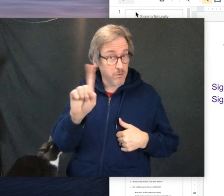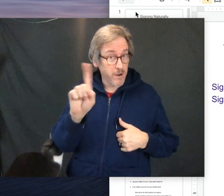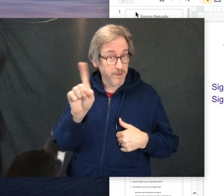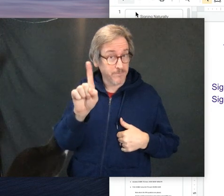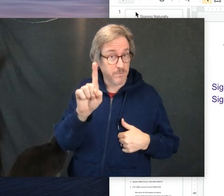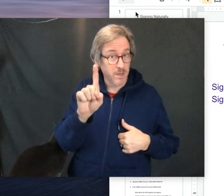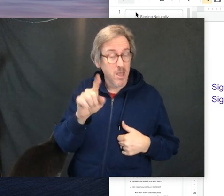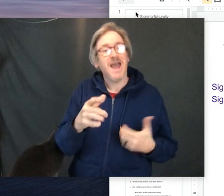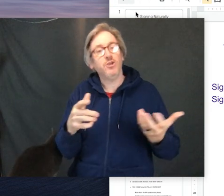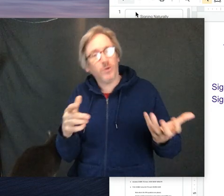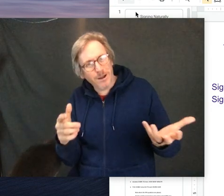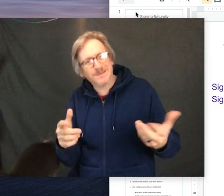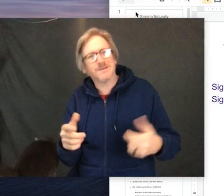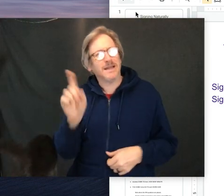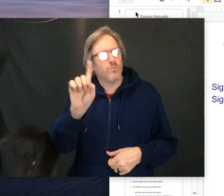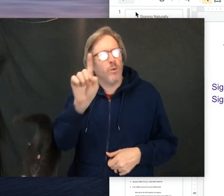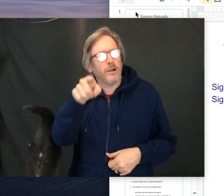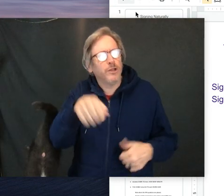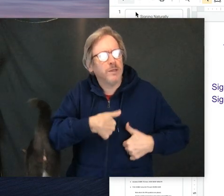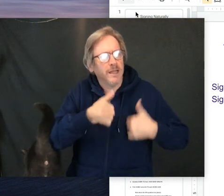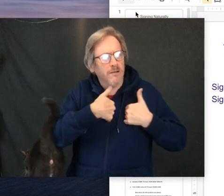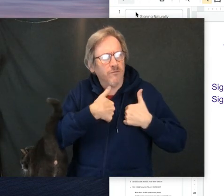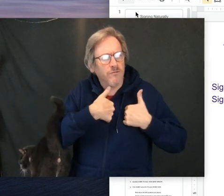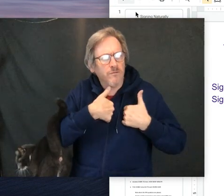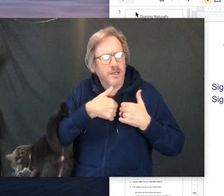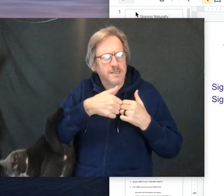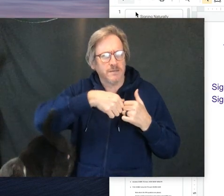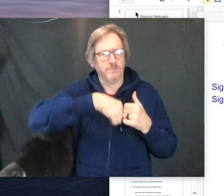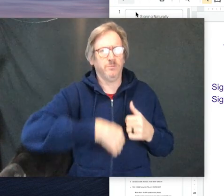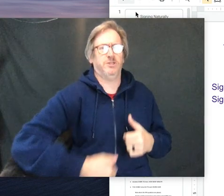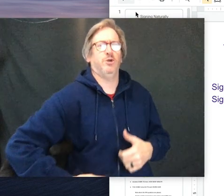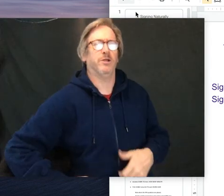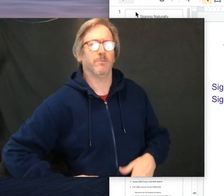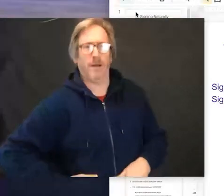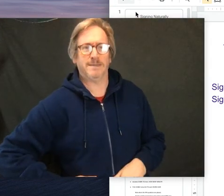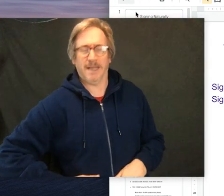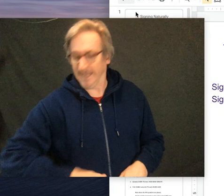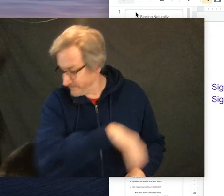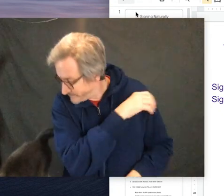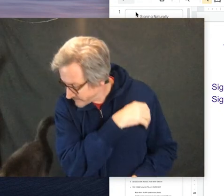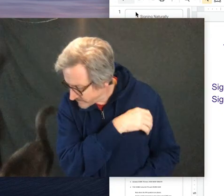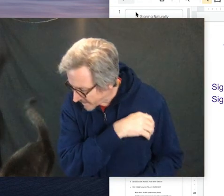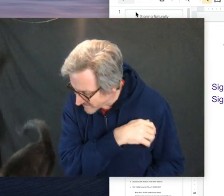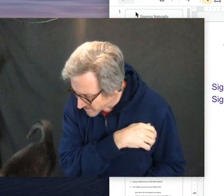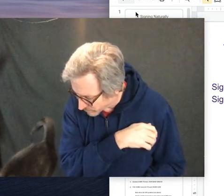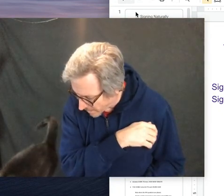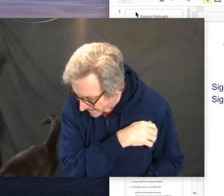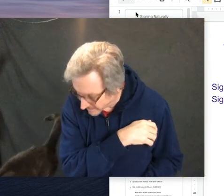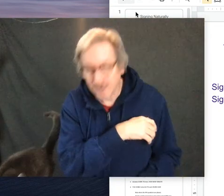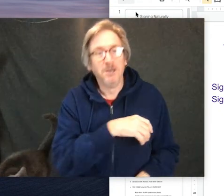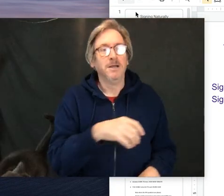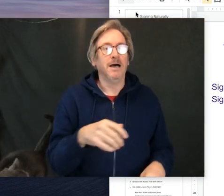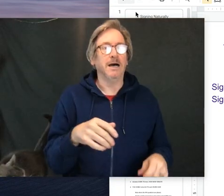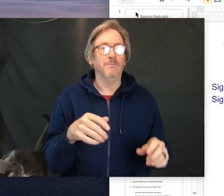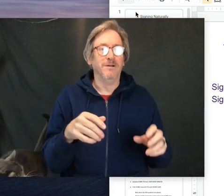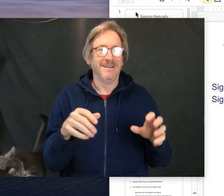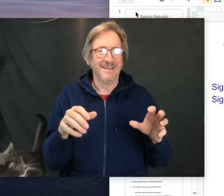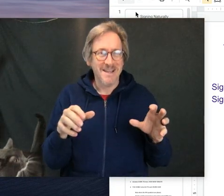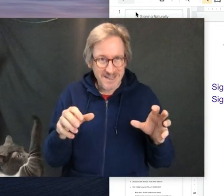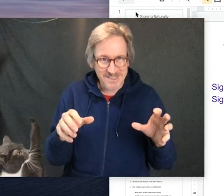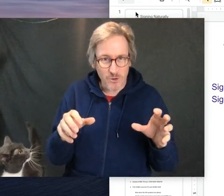where, right? You can also sign where do you live because it don't show your butt to have some pride.